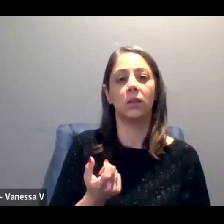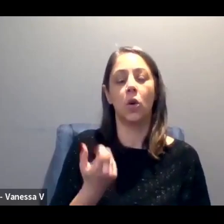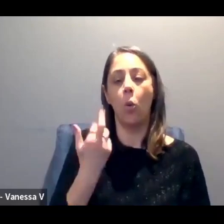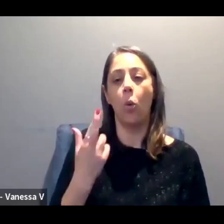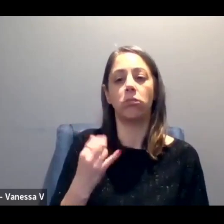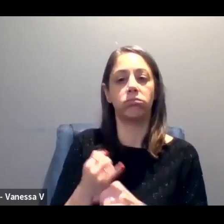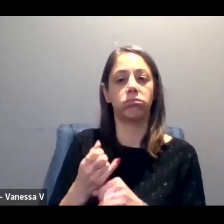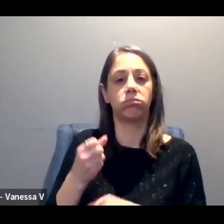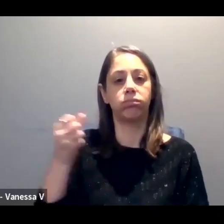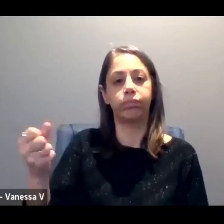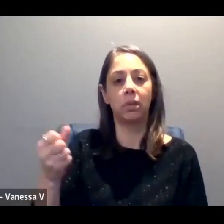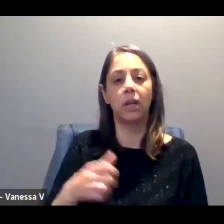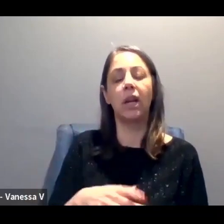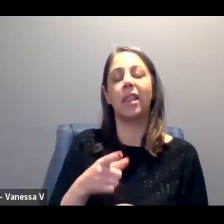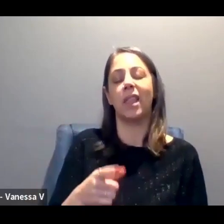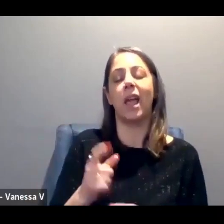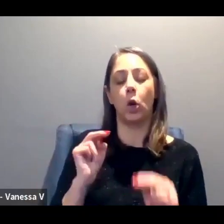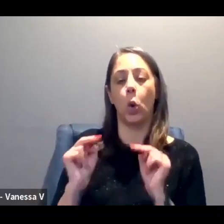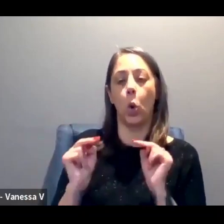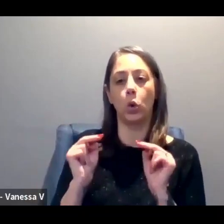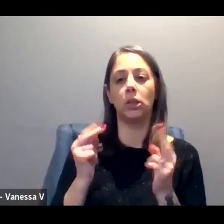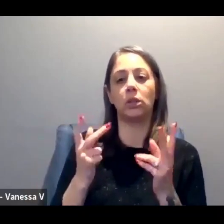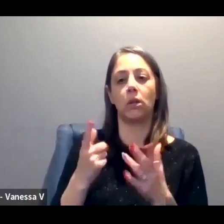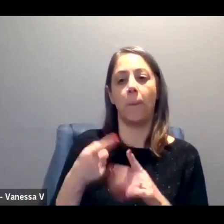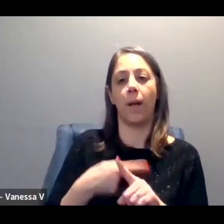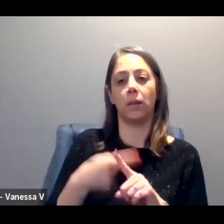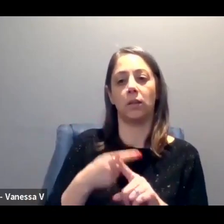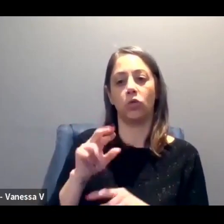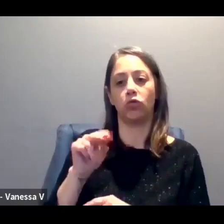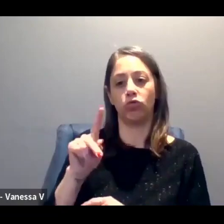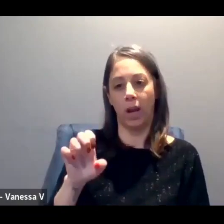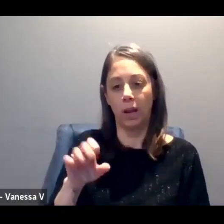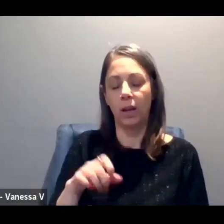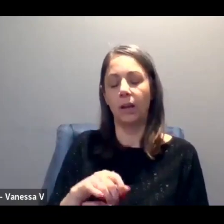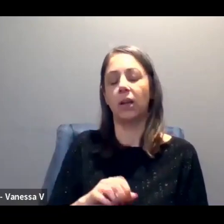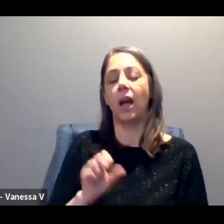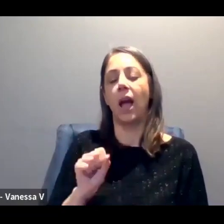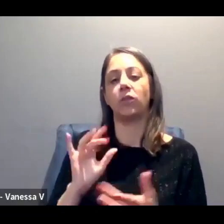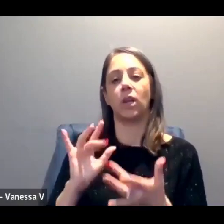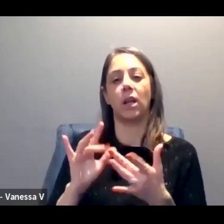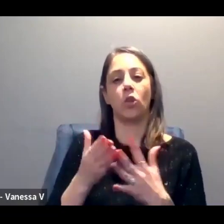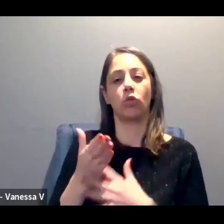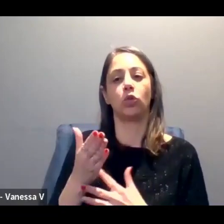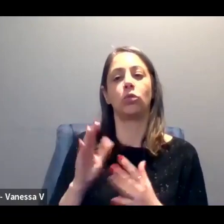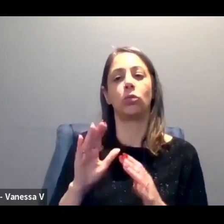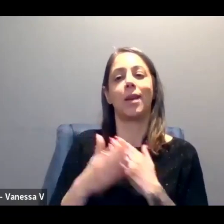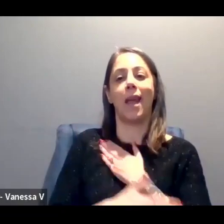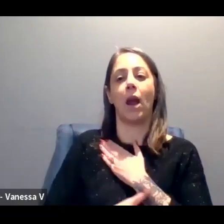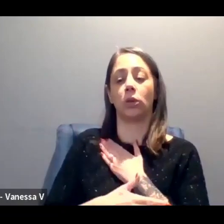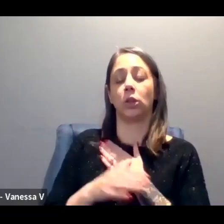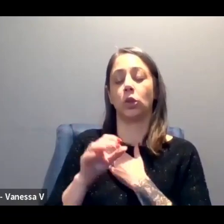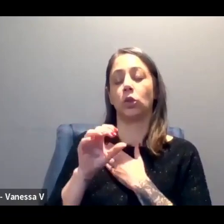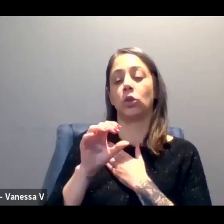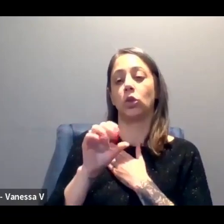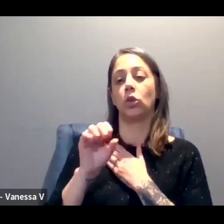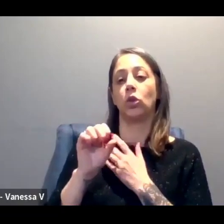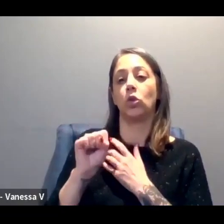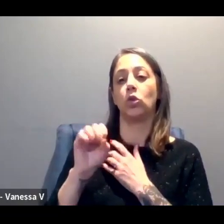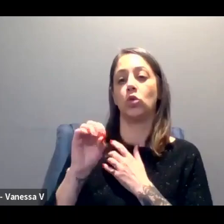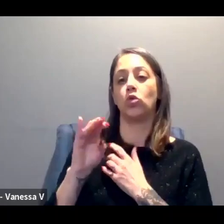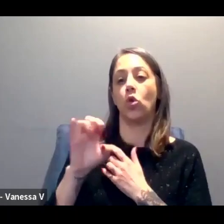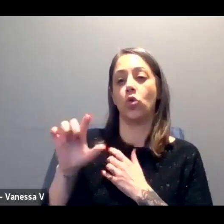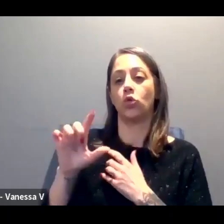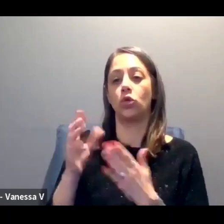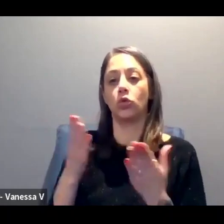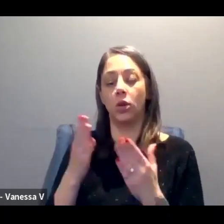Services Agency has negotiated a monthly rate. So it must be contracted through County Social Services. In order to be eligible for